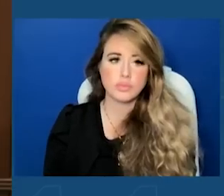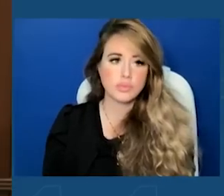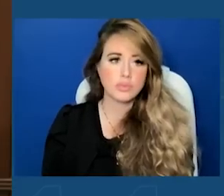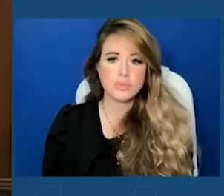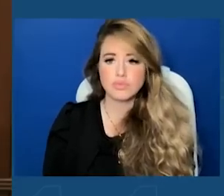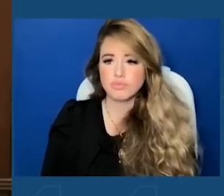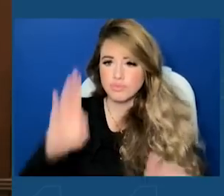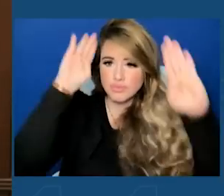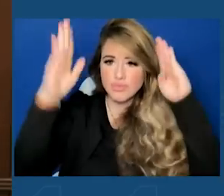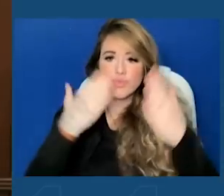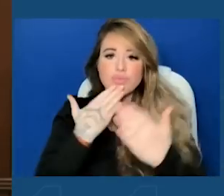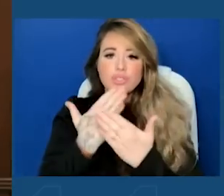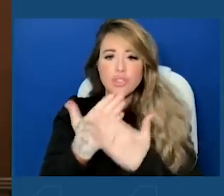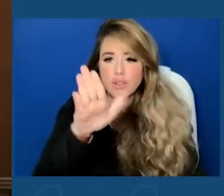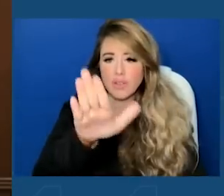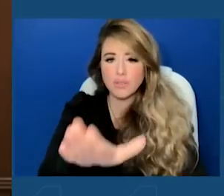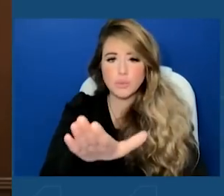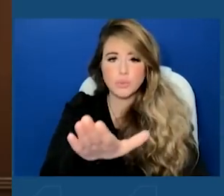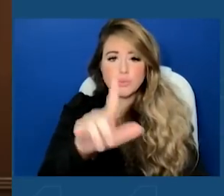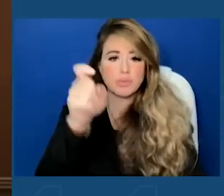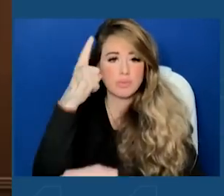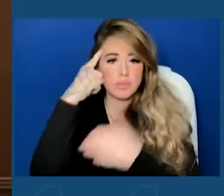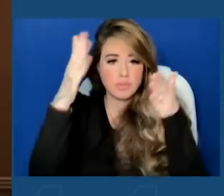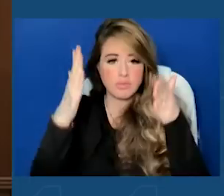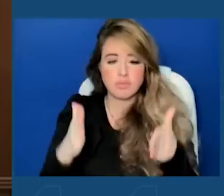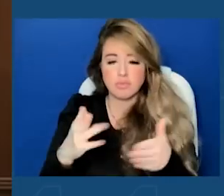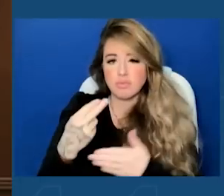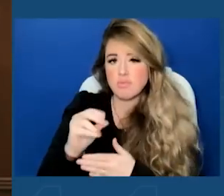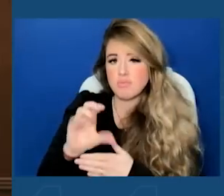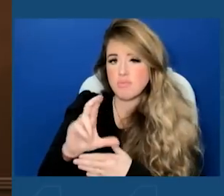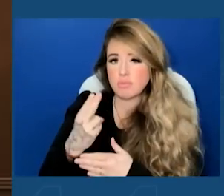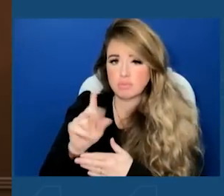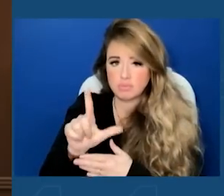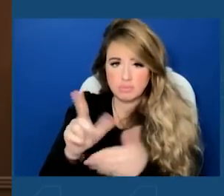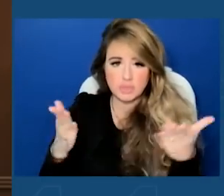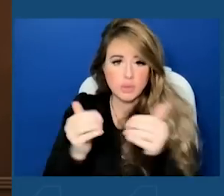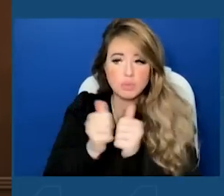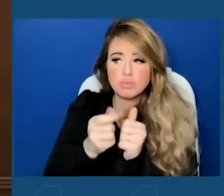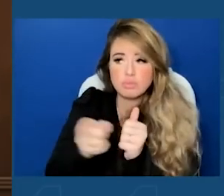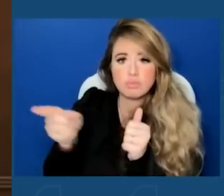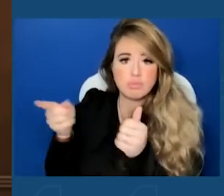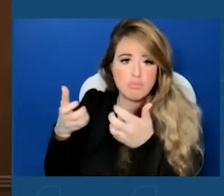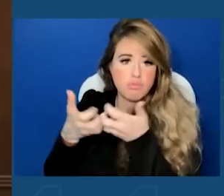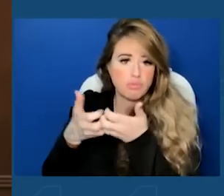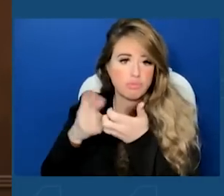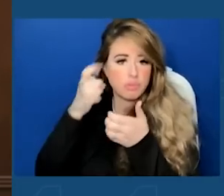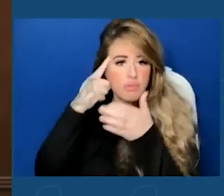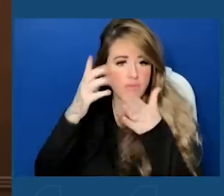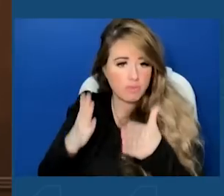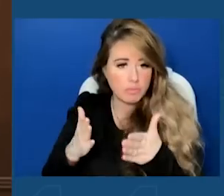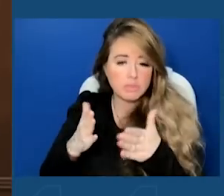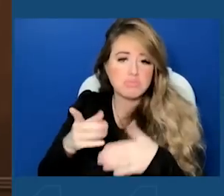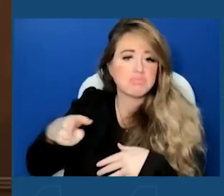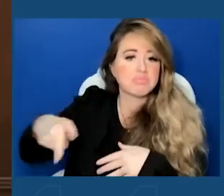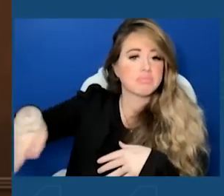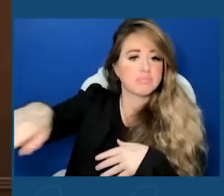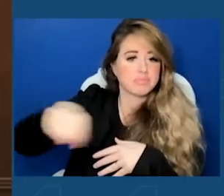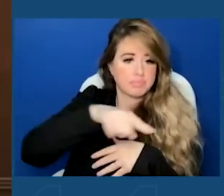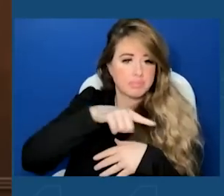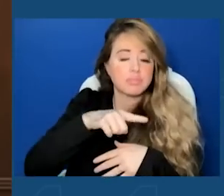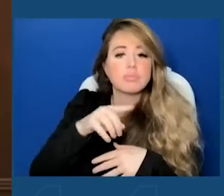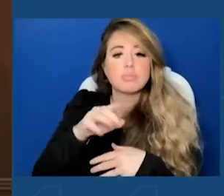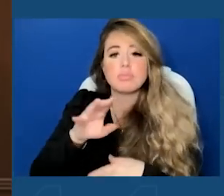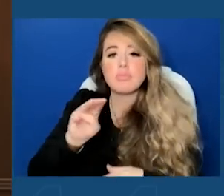Good afternoon. Governor Kathy Hochul here with my partners in government, our County Executive Mark Polenkars and Mayor Byron